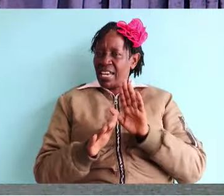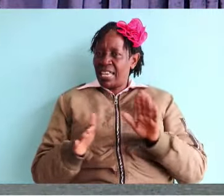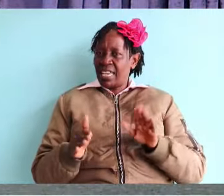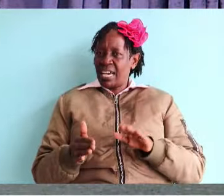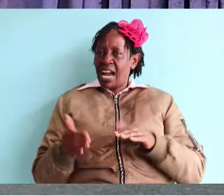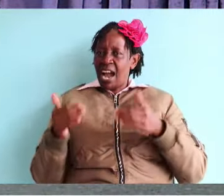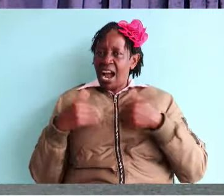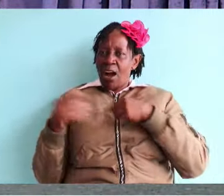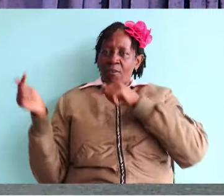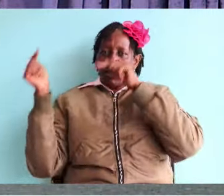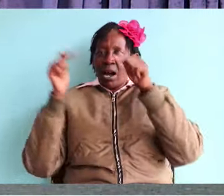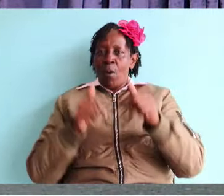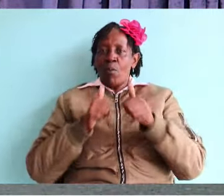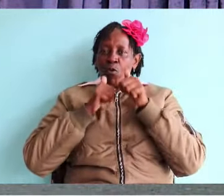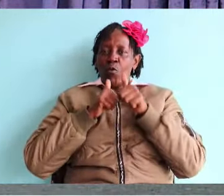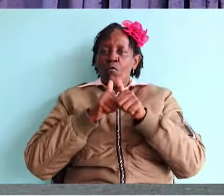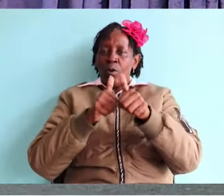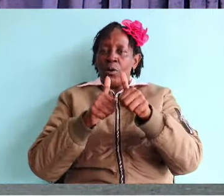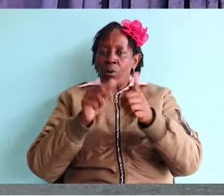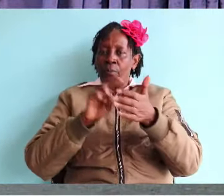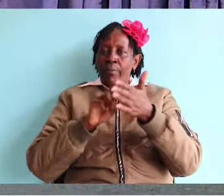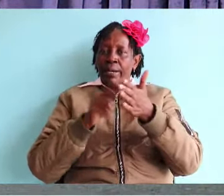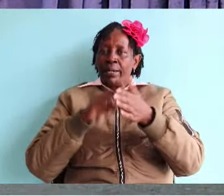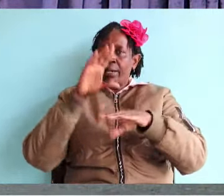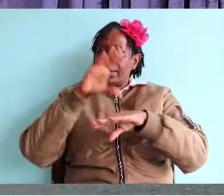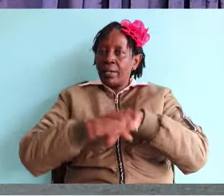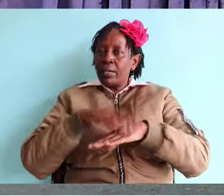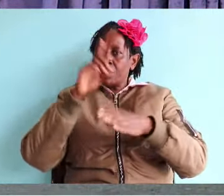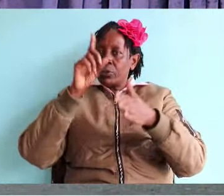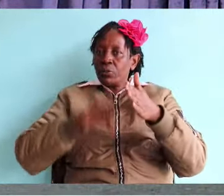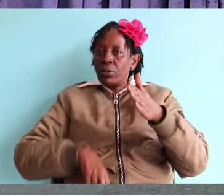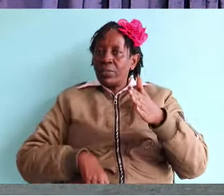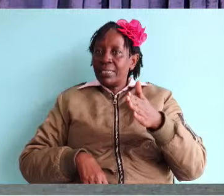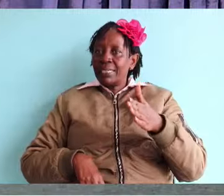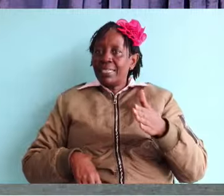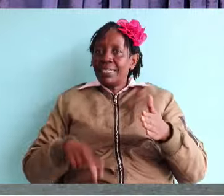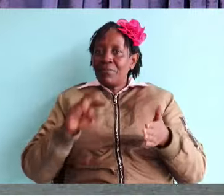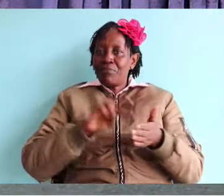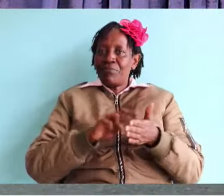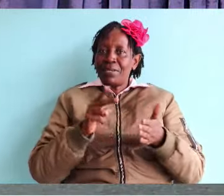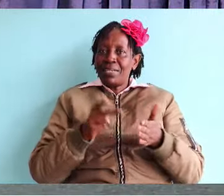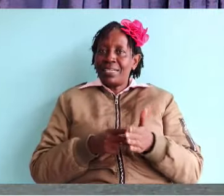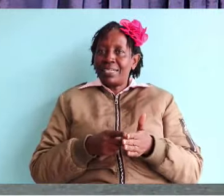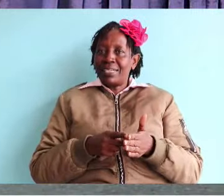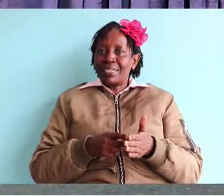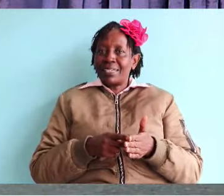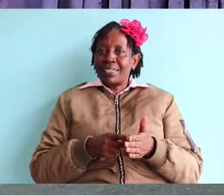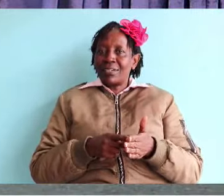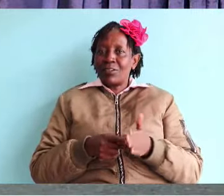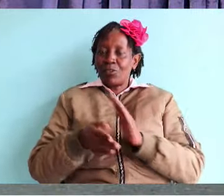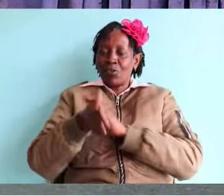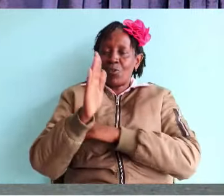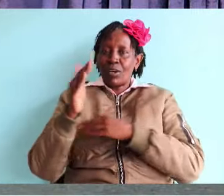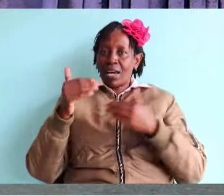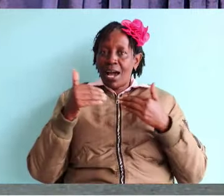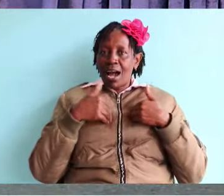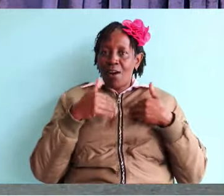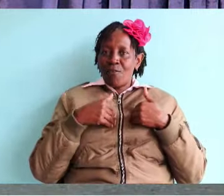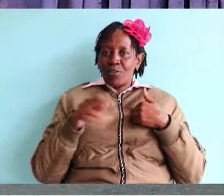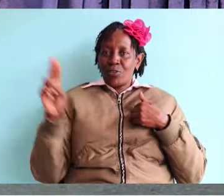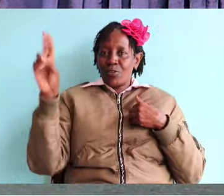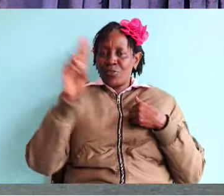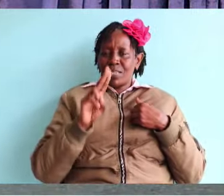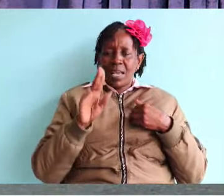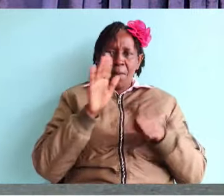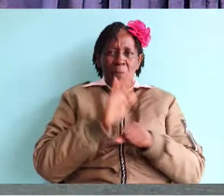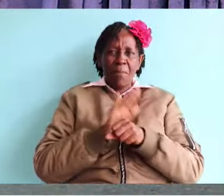shall we receive in return? And there are people that God has used in many ways and for a long time.